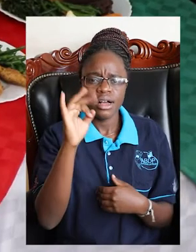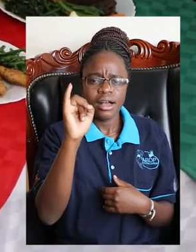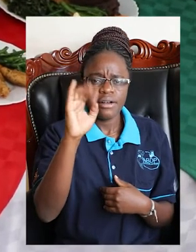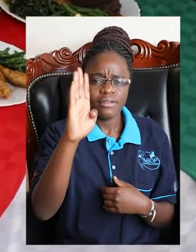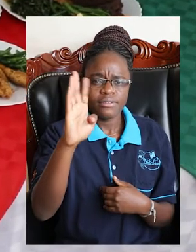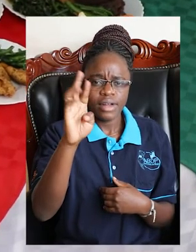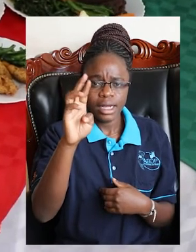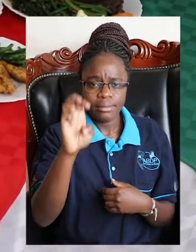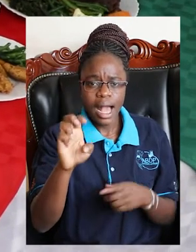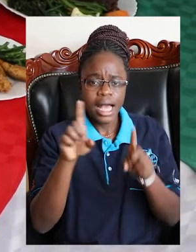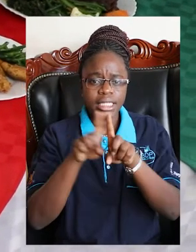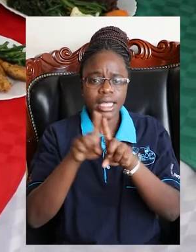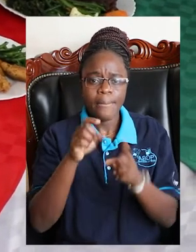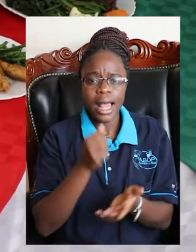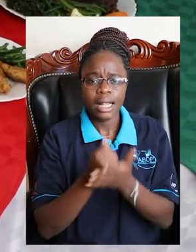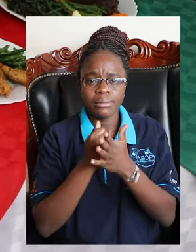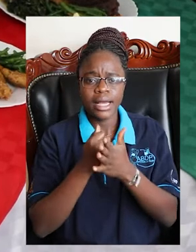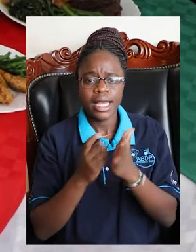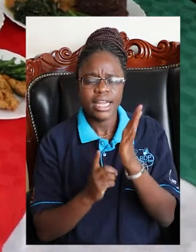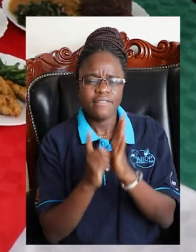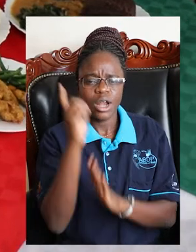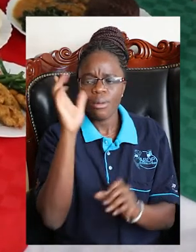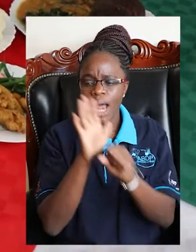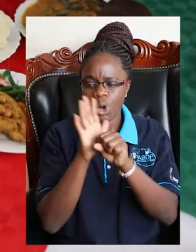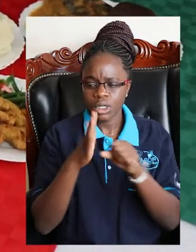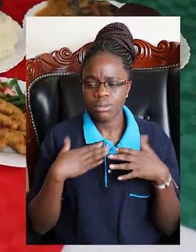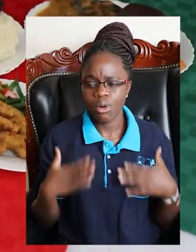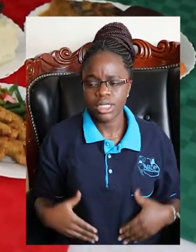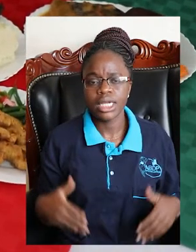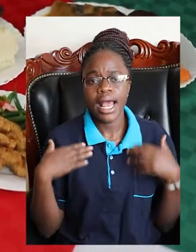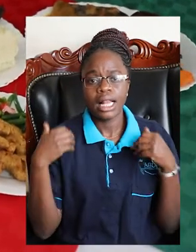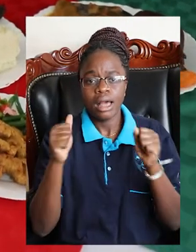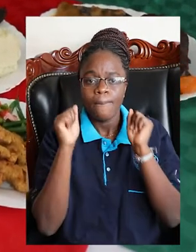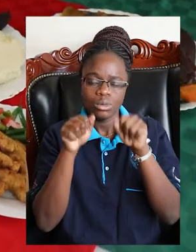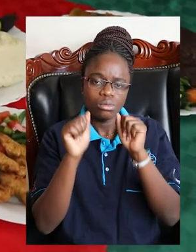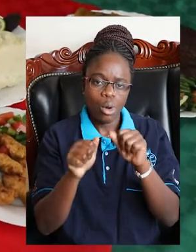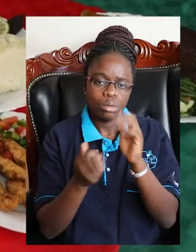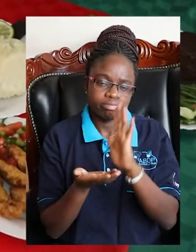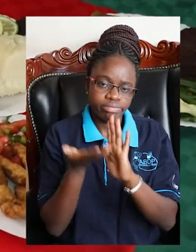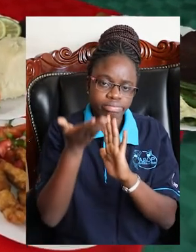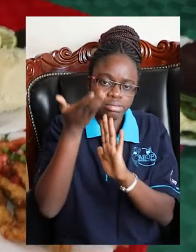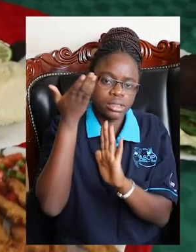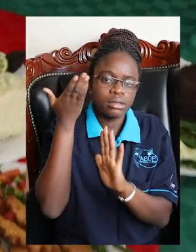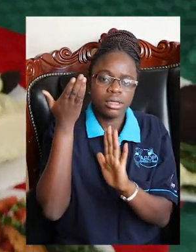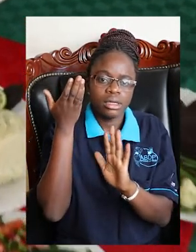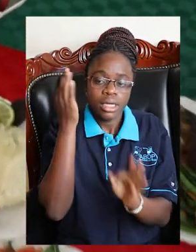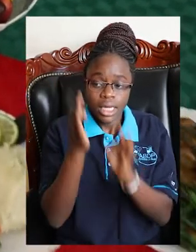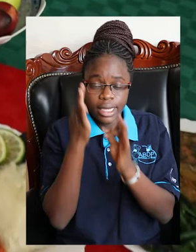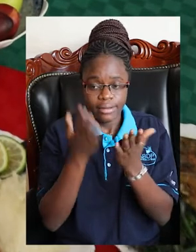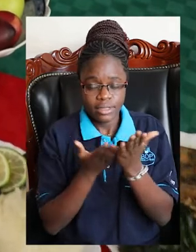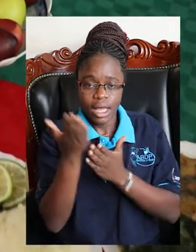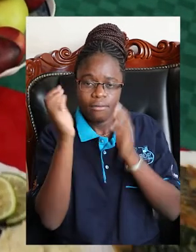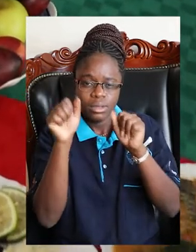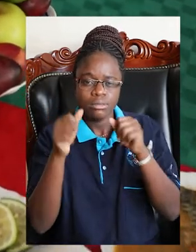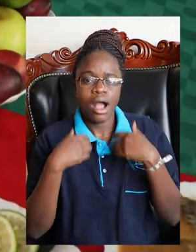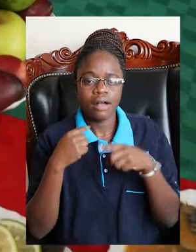and it's also very rich in a lot of micronutrients, especially minerals. And when you are serving the fish sorghum pilau, you can serve